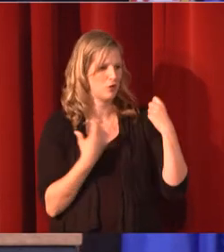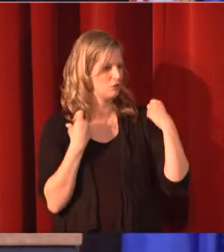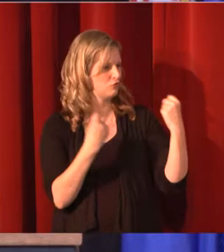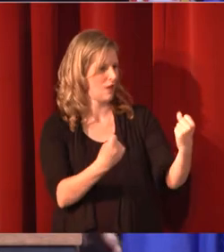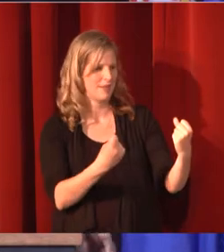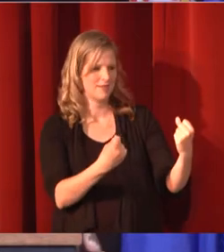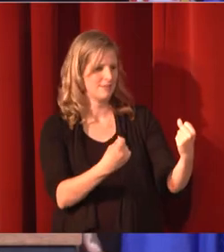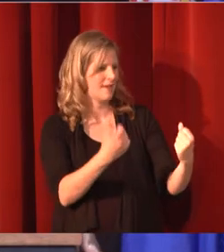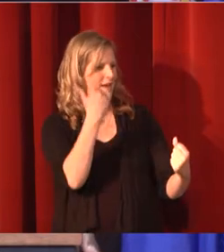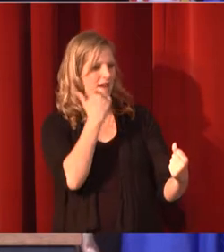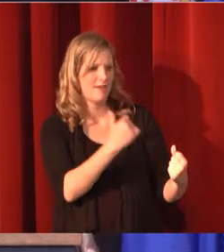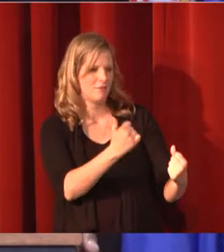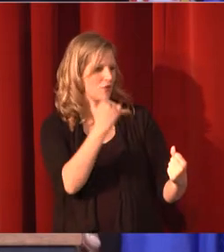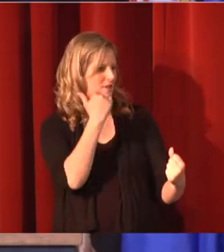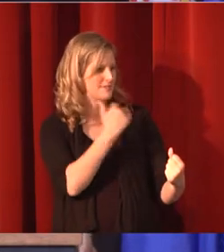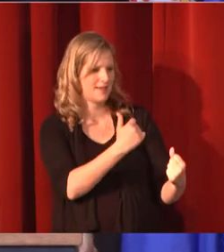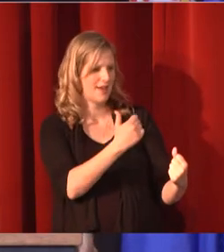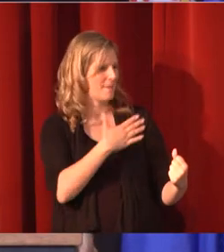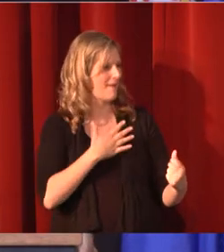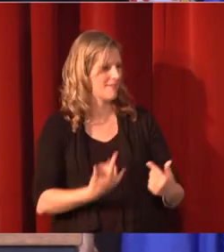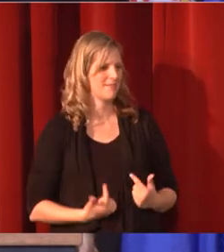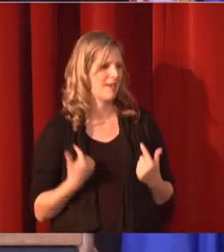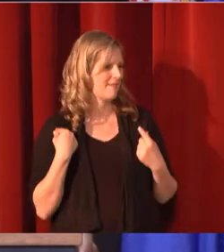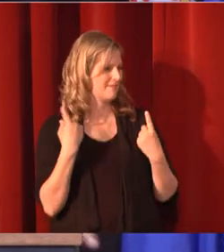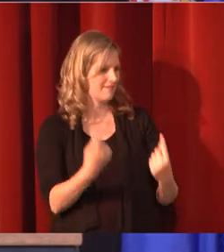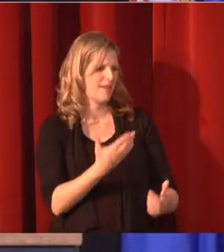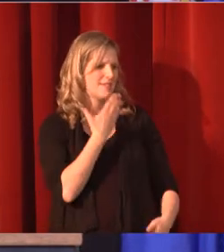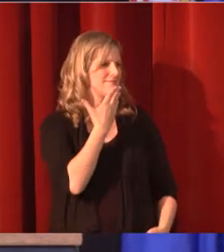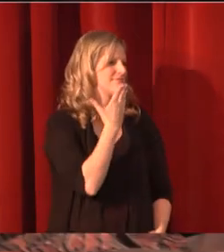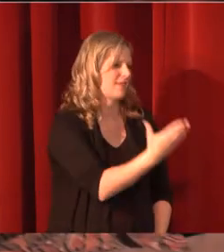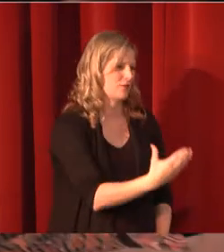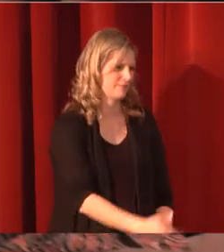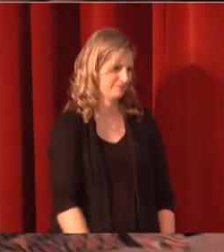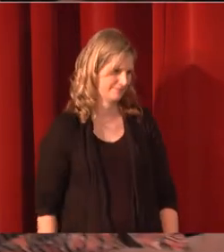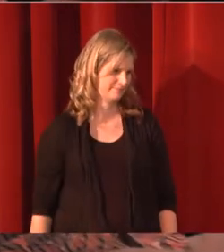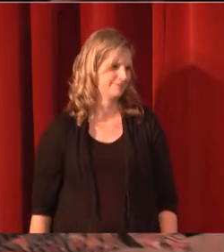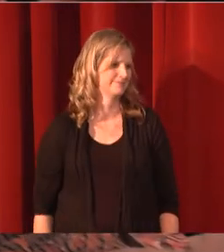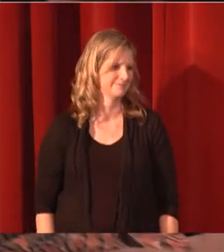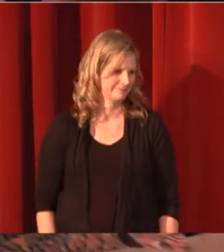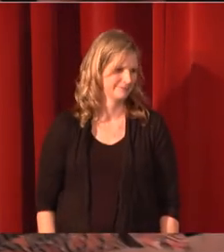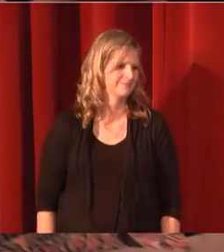every single day of my life thank you so much